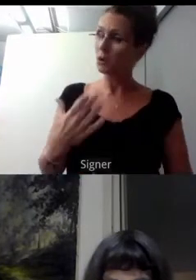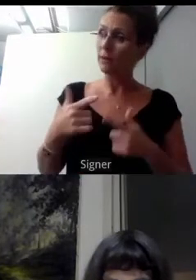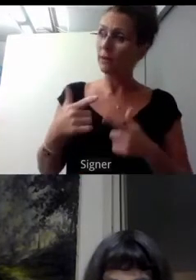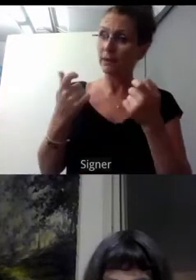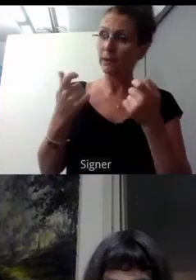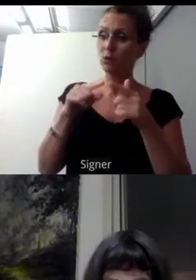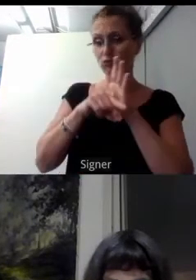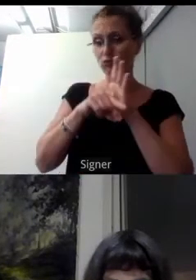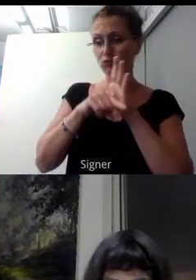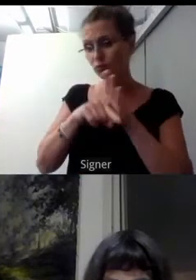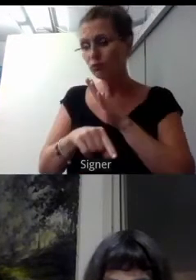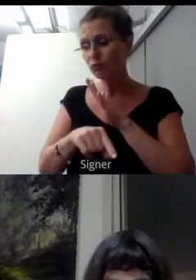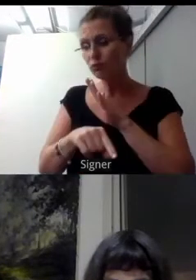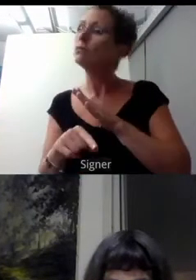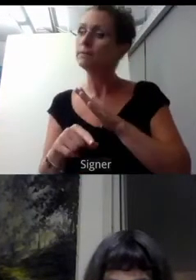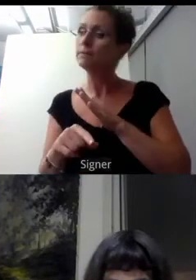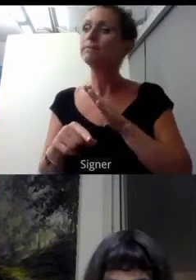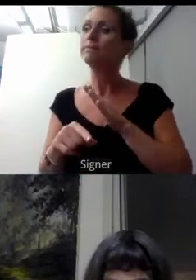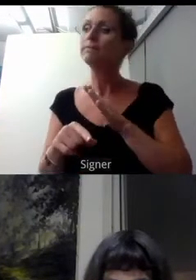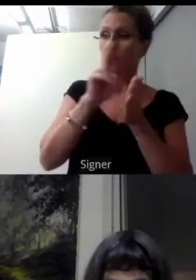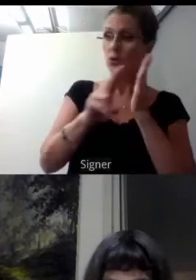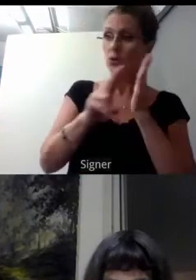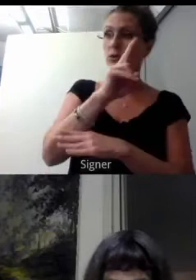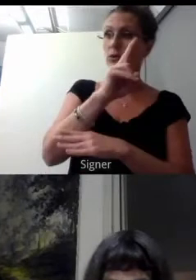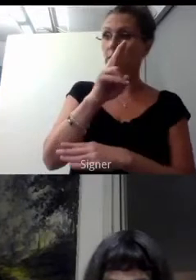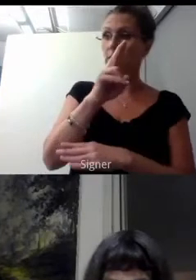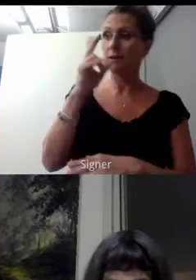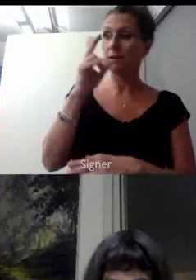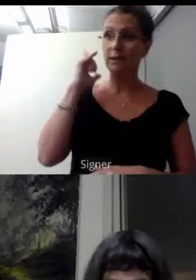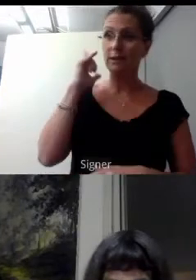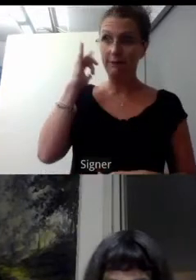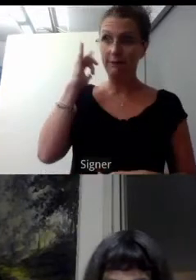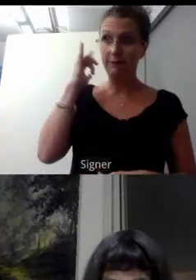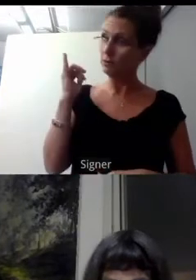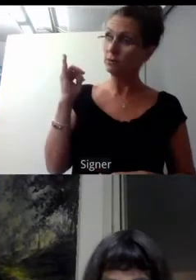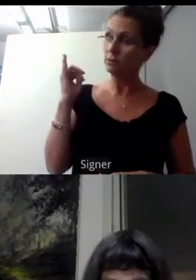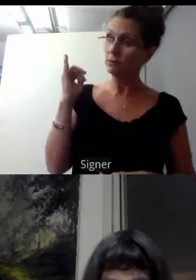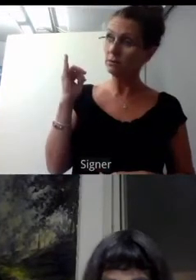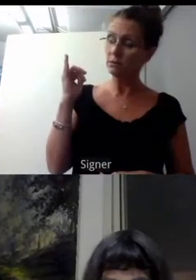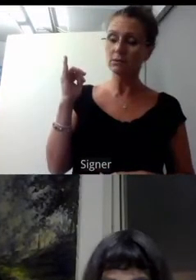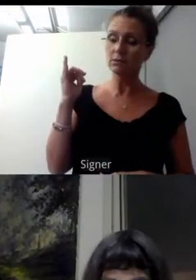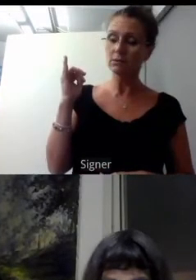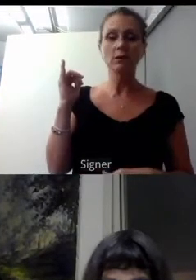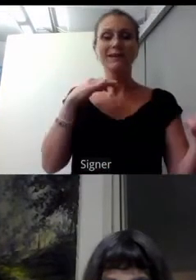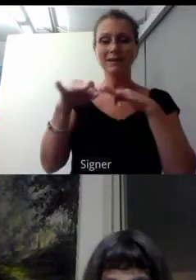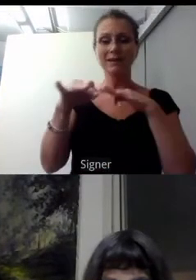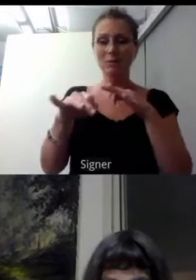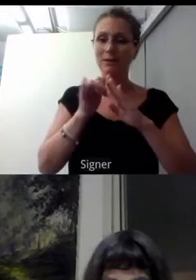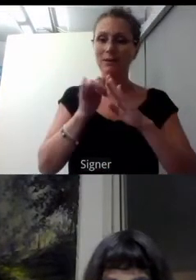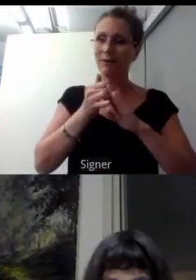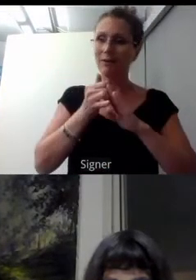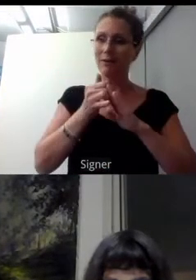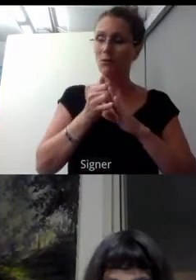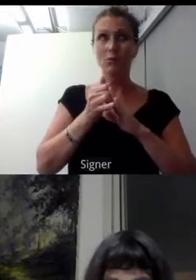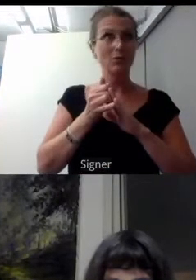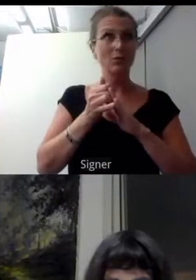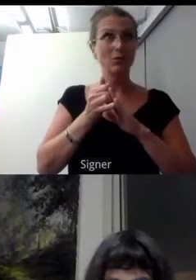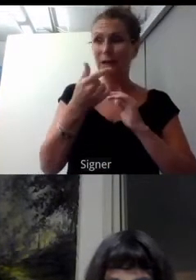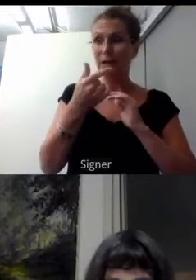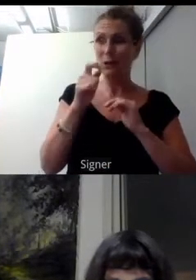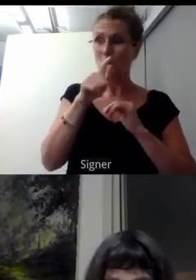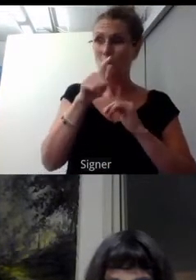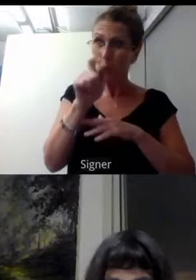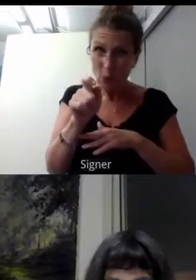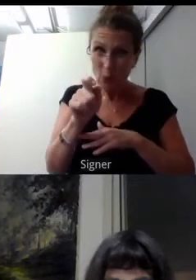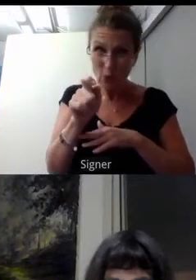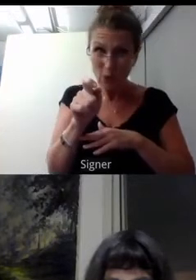of California how much of a difference it can make with tiny little players like Google to change their